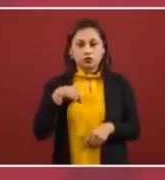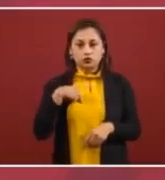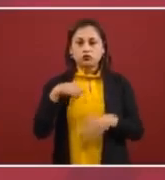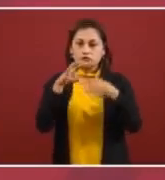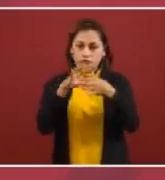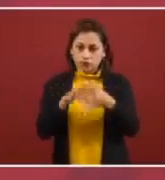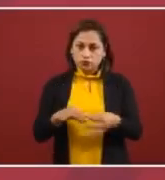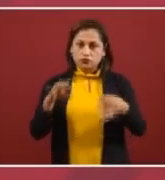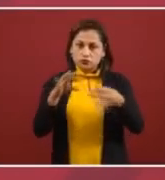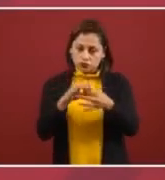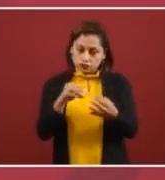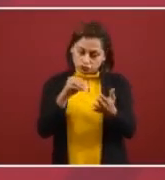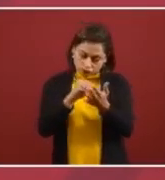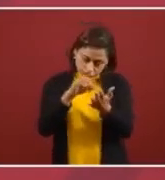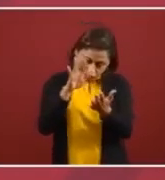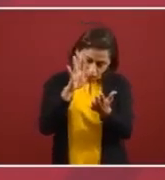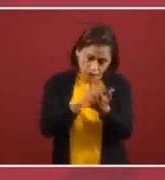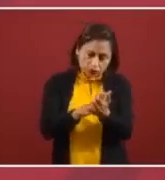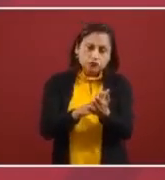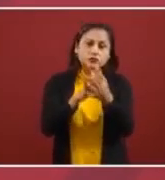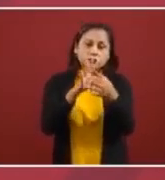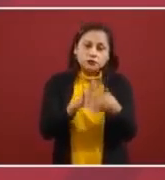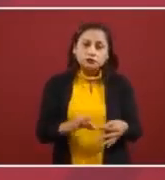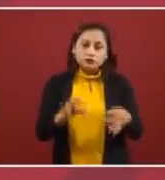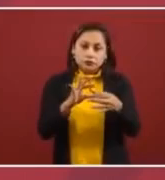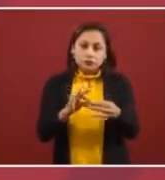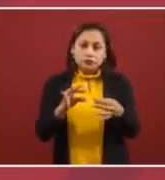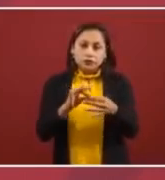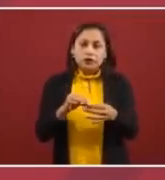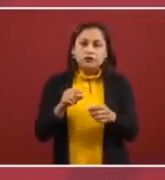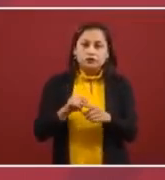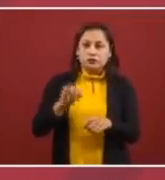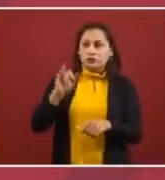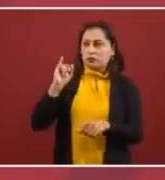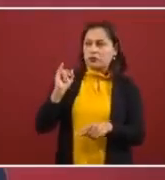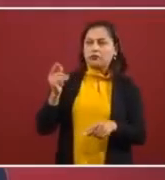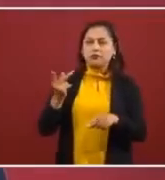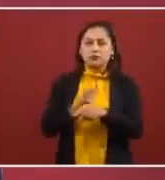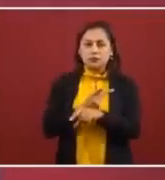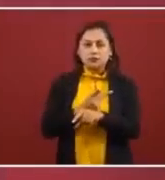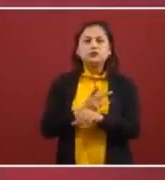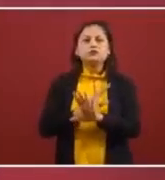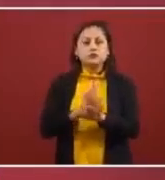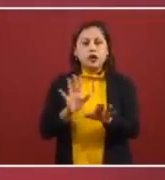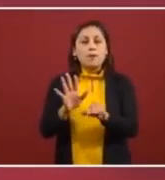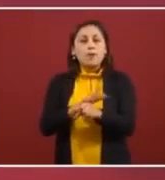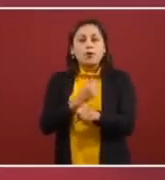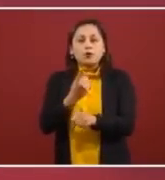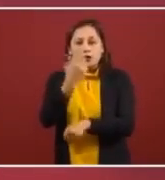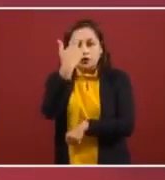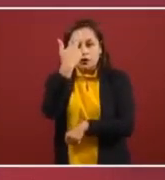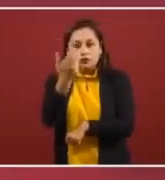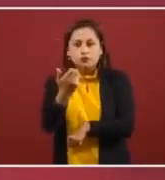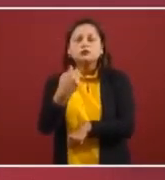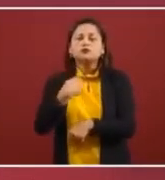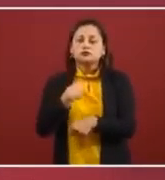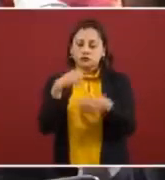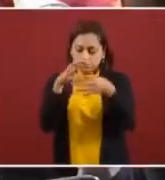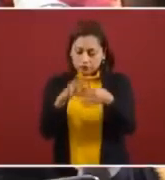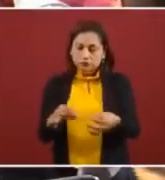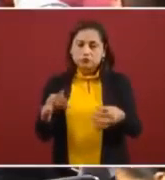we're going to make it fundamental to let you know why we acted this way and why we act this way in